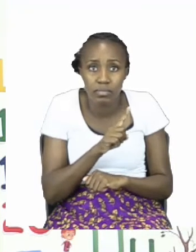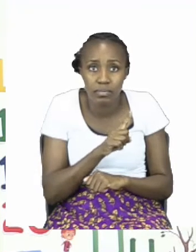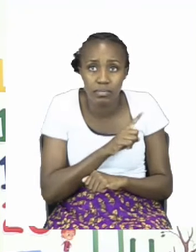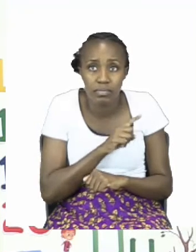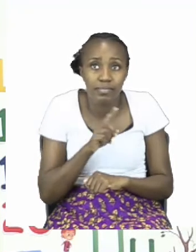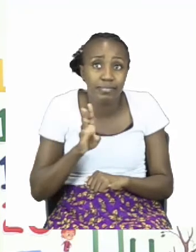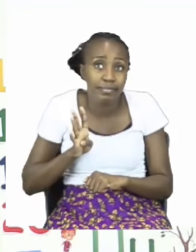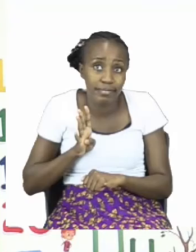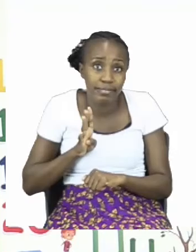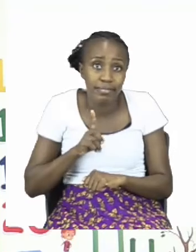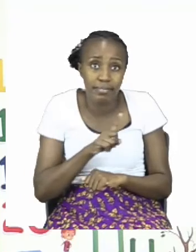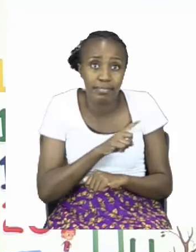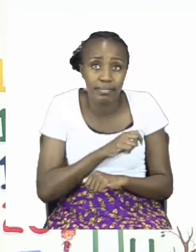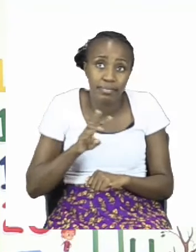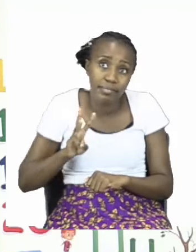14,